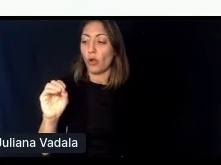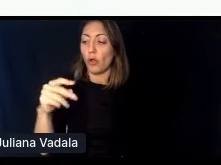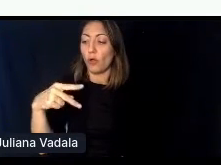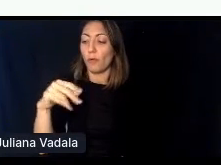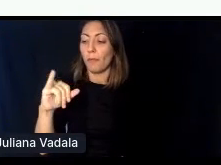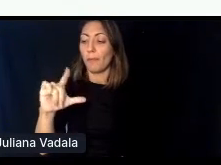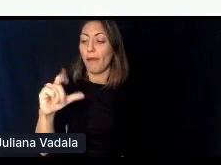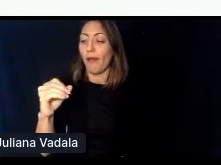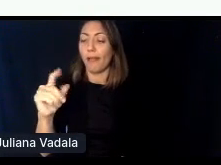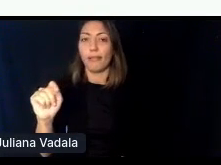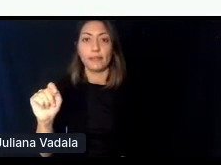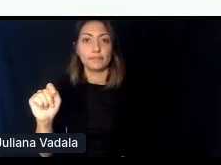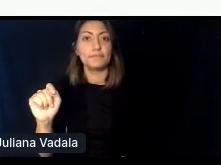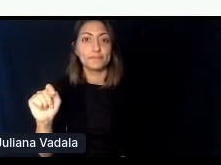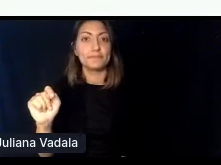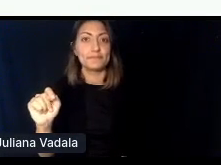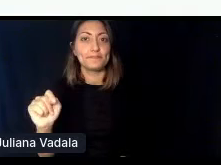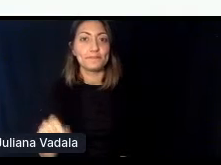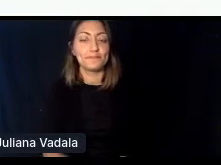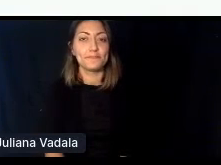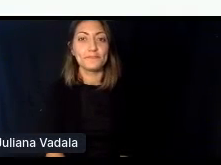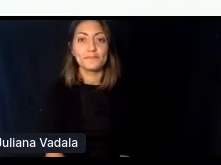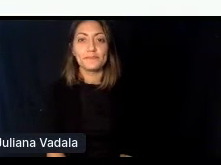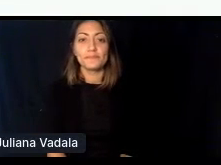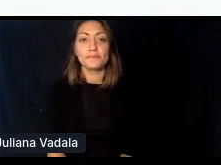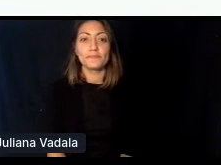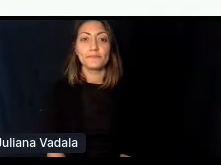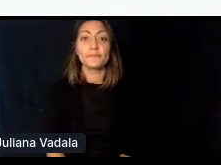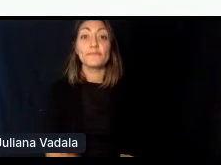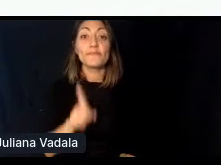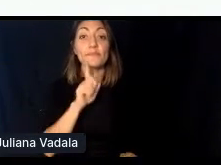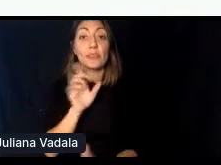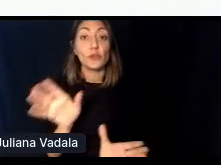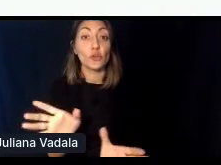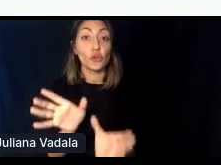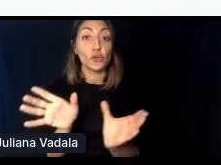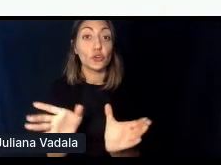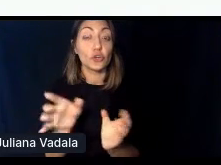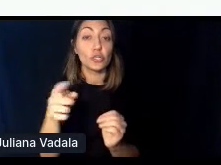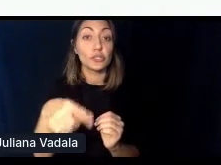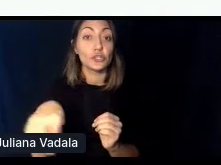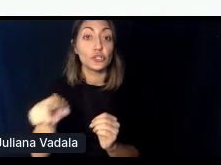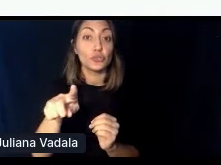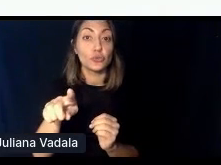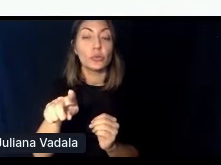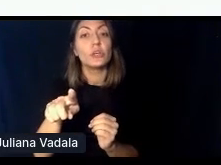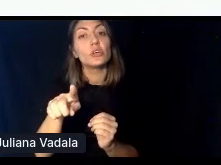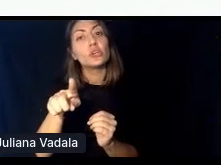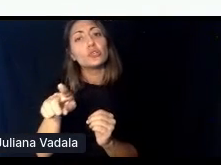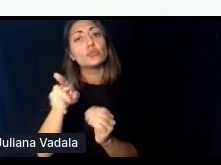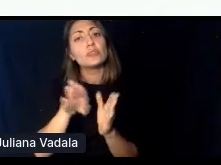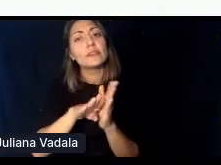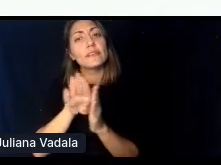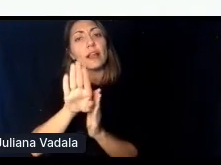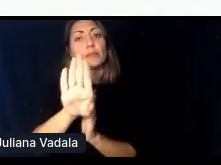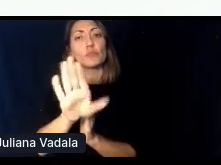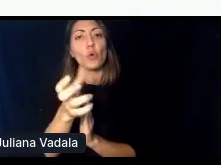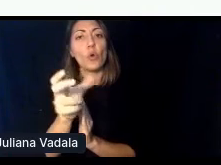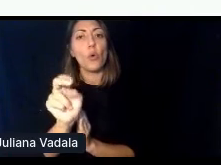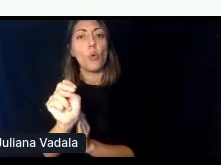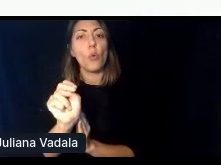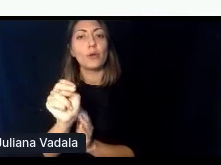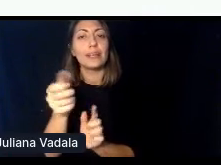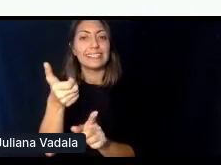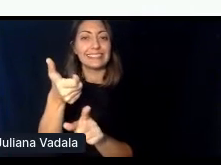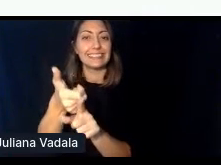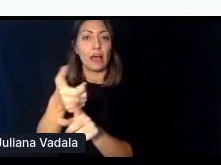I'd like to encourage you to make a self-care plan for yourself and possibly extend that to